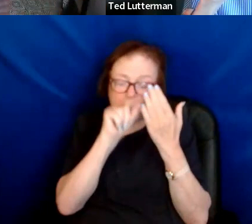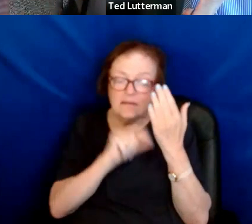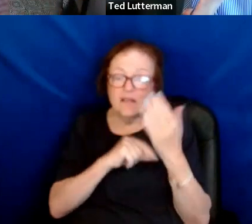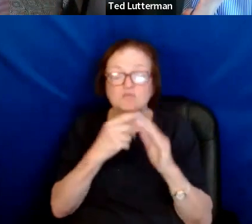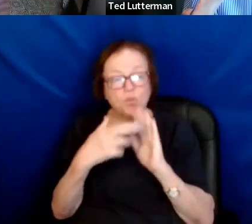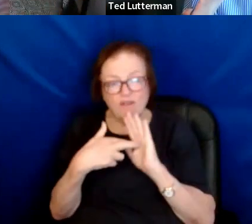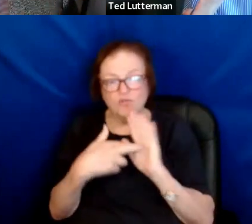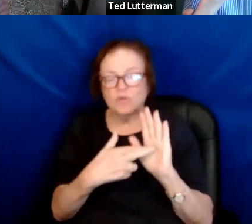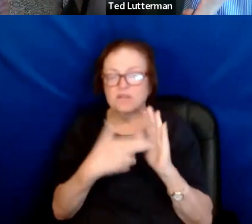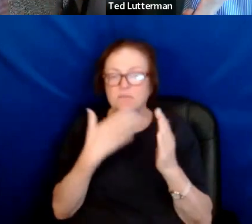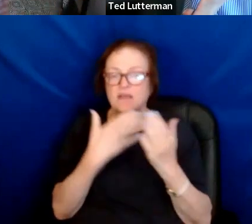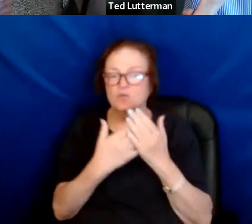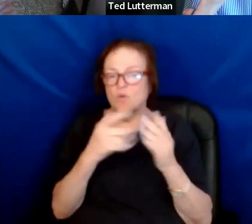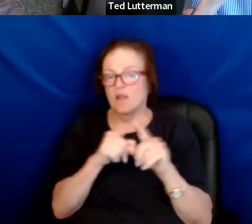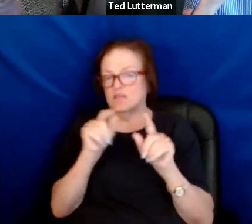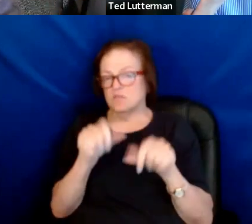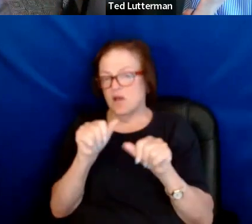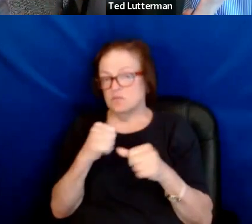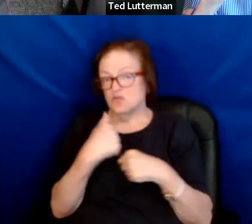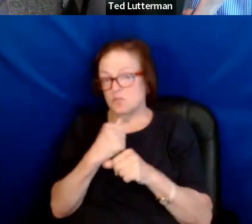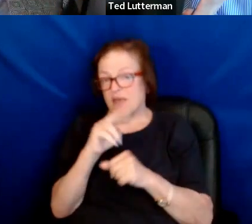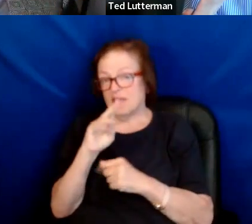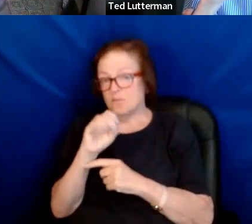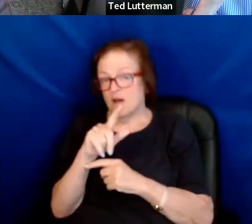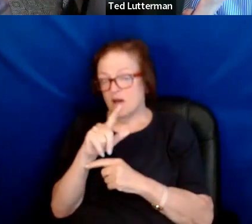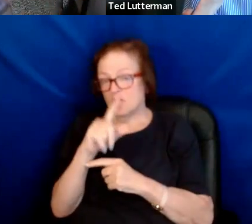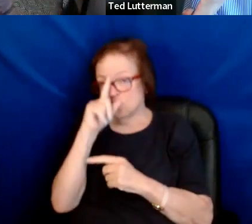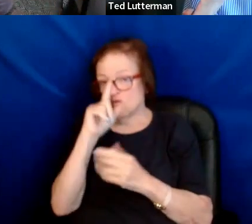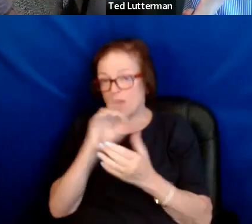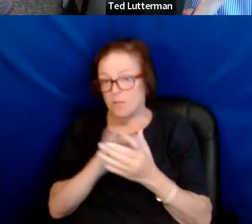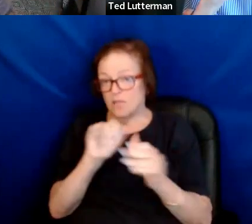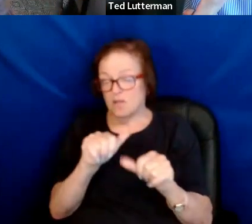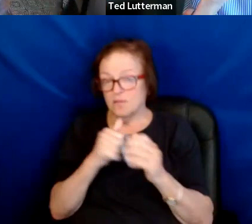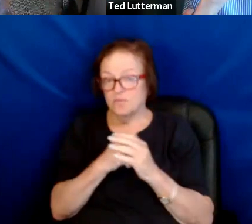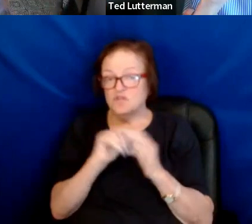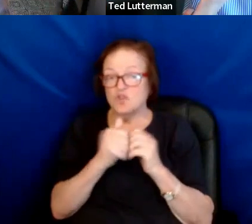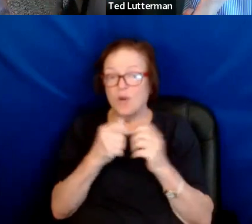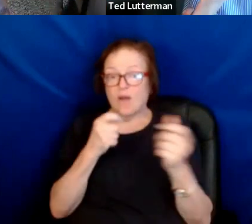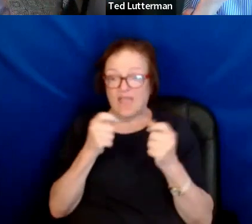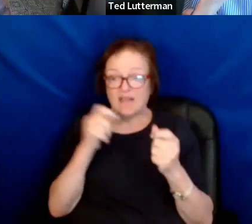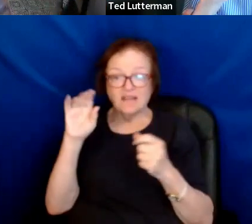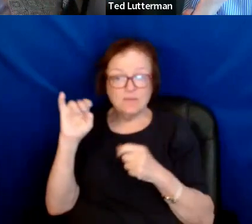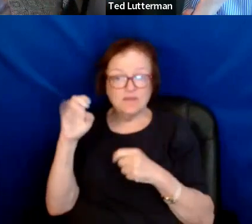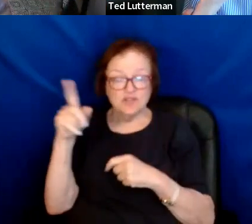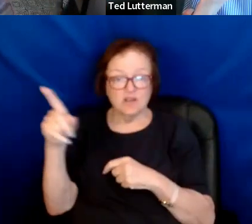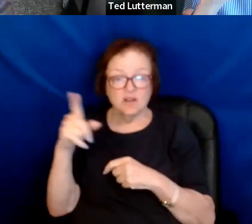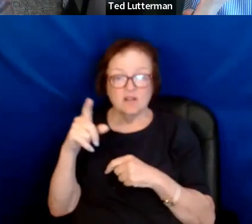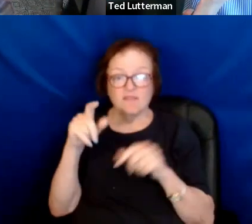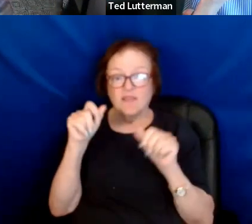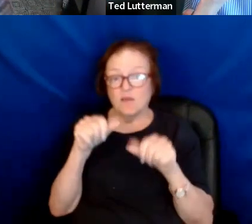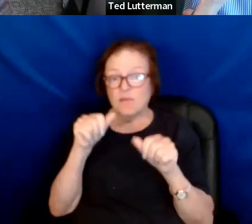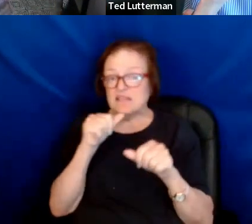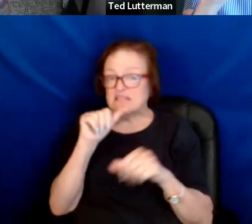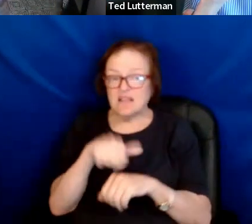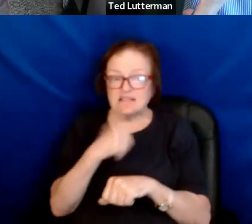well as we can, at least to make the model credible. So yeah, so the way we've handled this in this region of Michigan is that the capacity is not